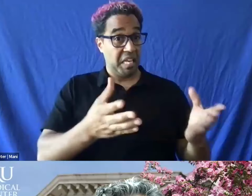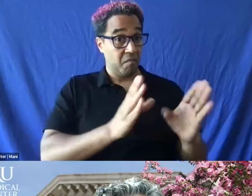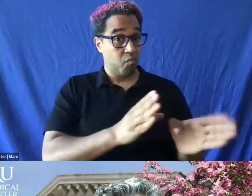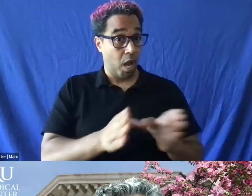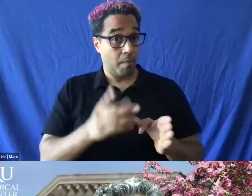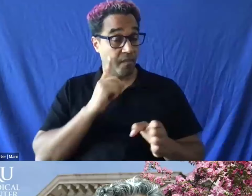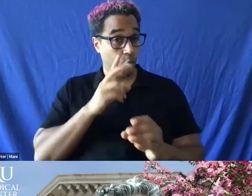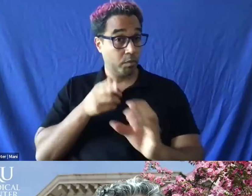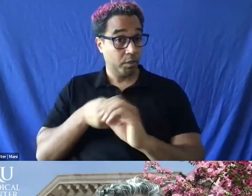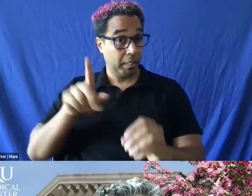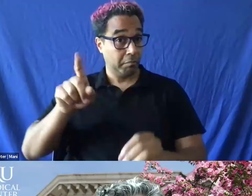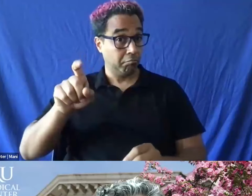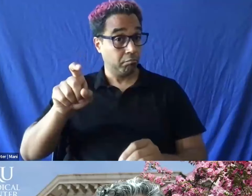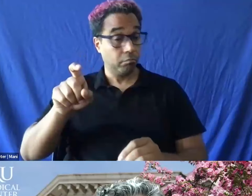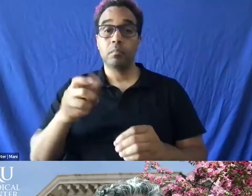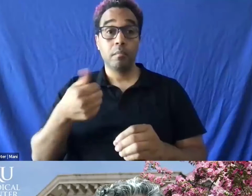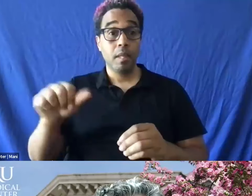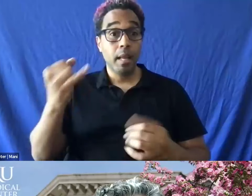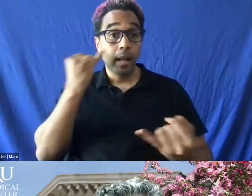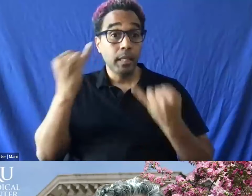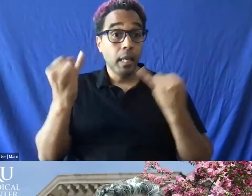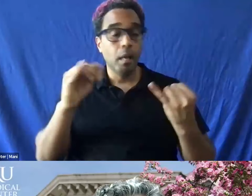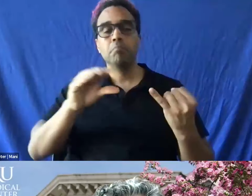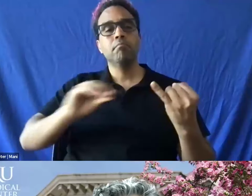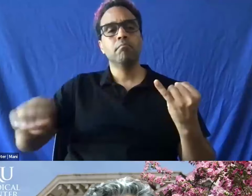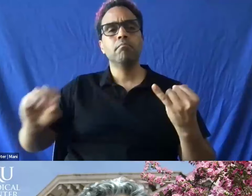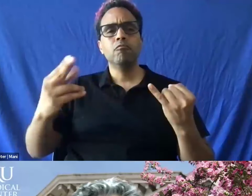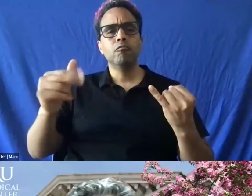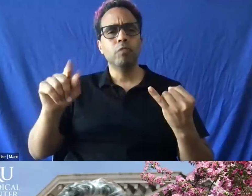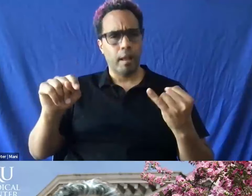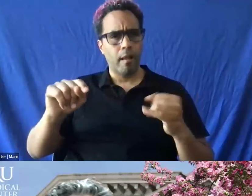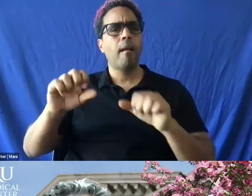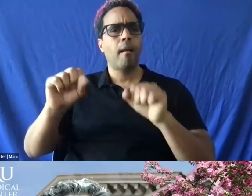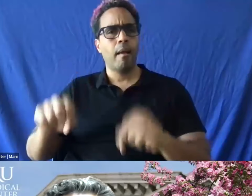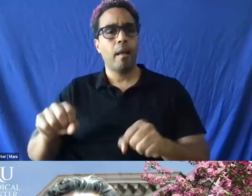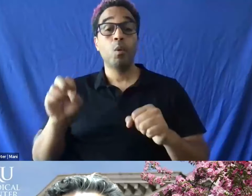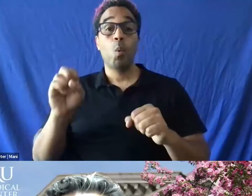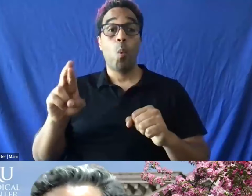thoughts, please put in the chat. If not, I'll turn it back to the panelists.